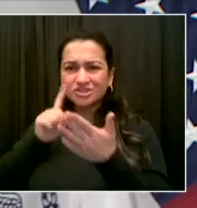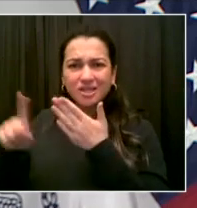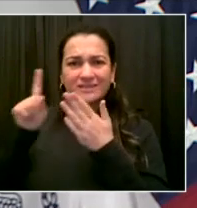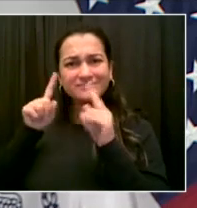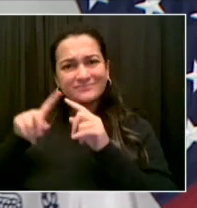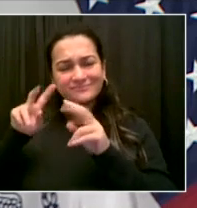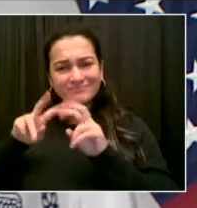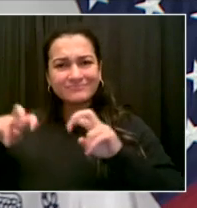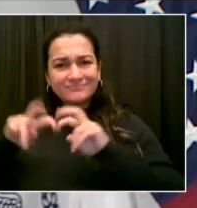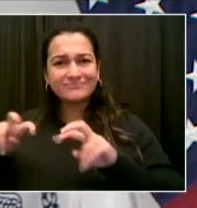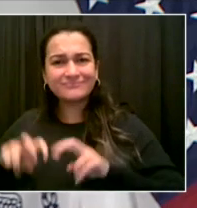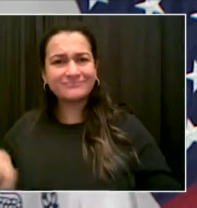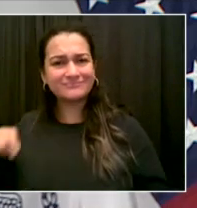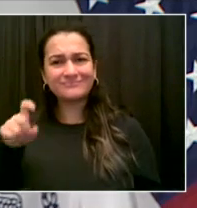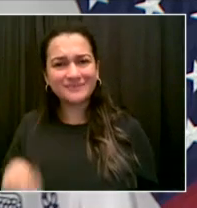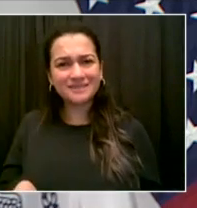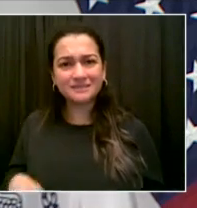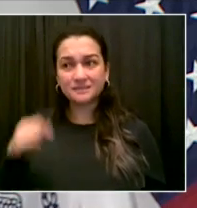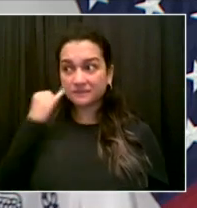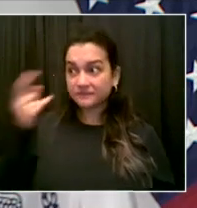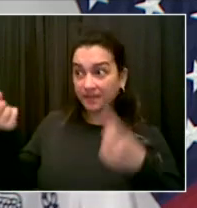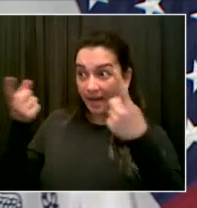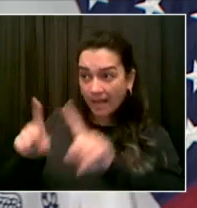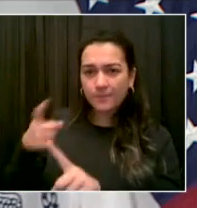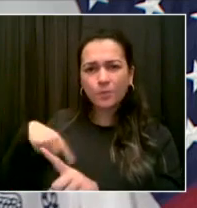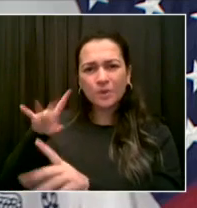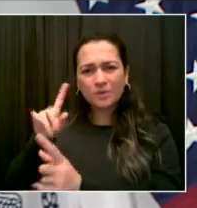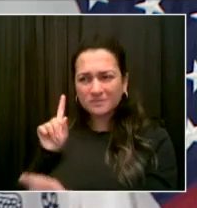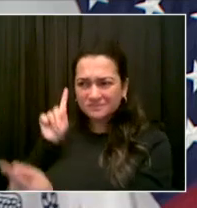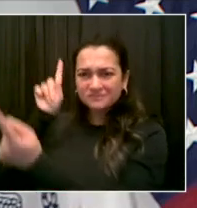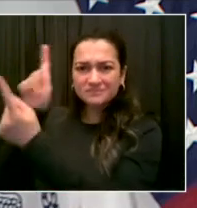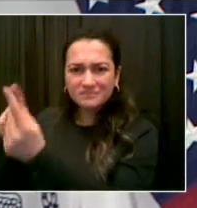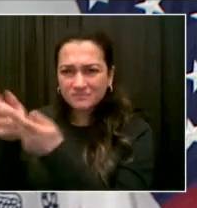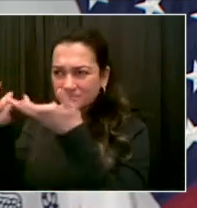will experience the consequences of what they've done. Go ahead, Julia.